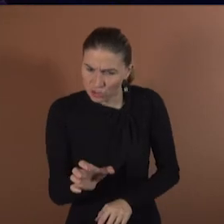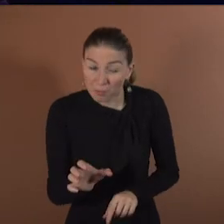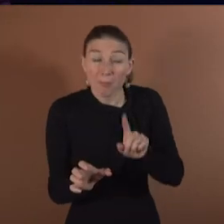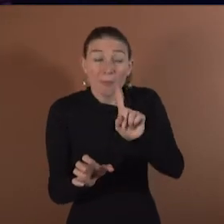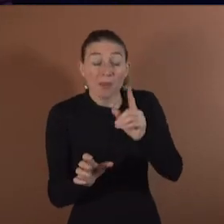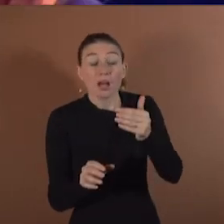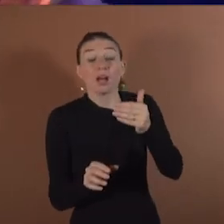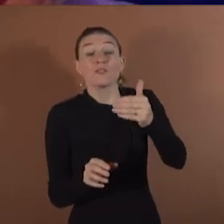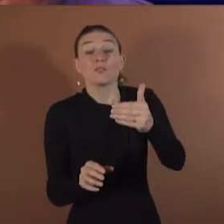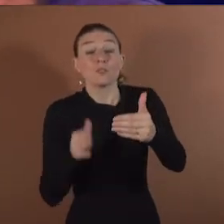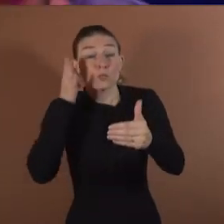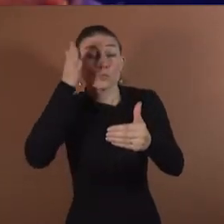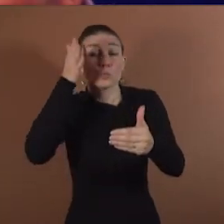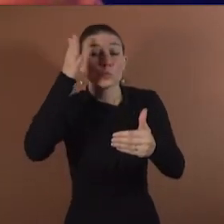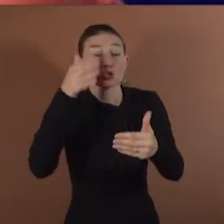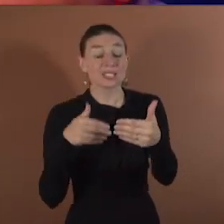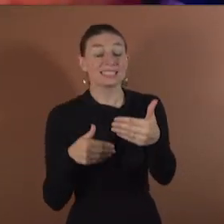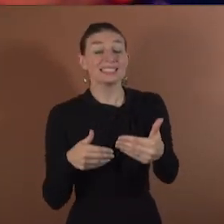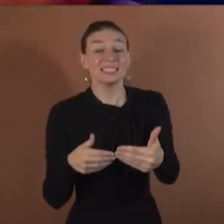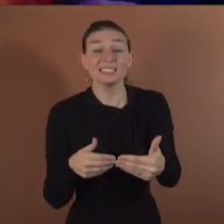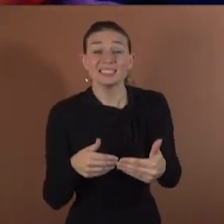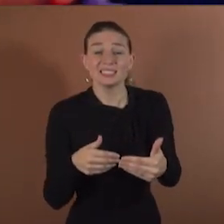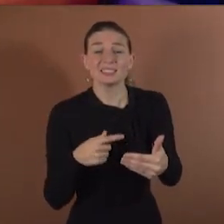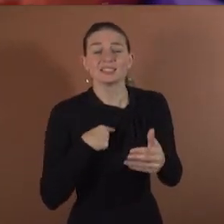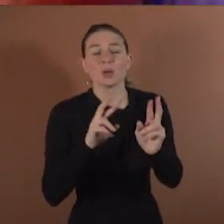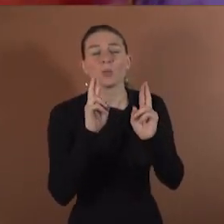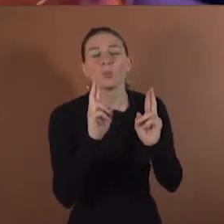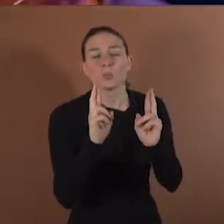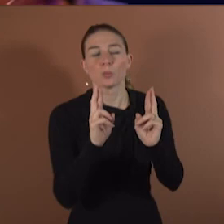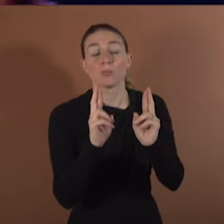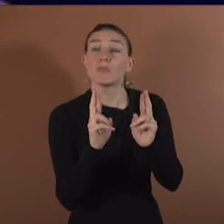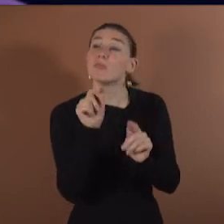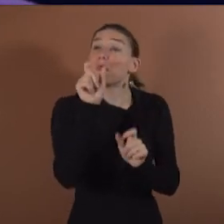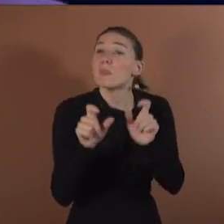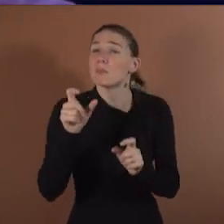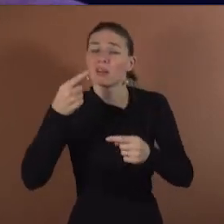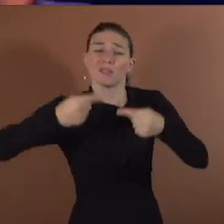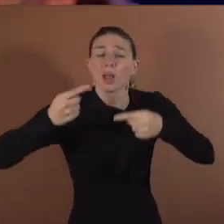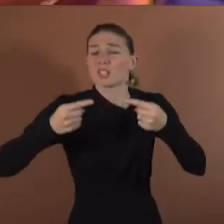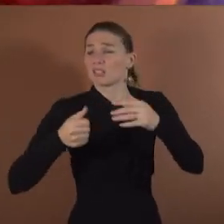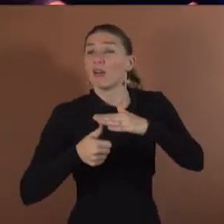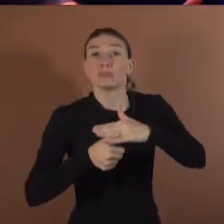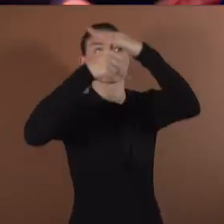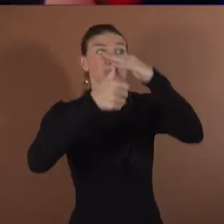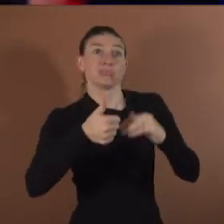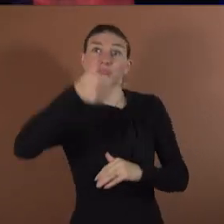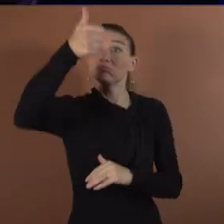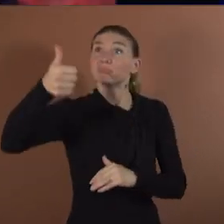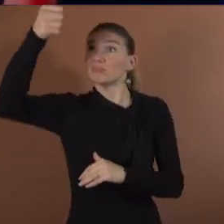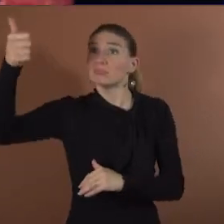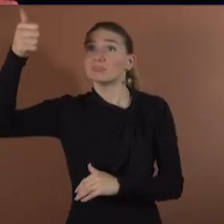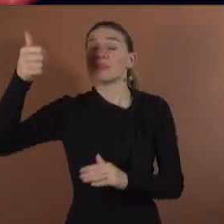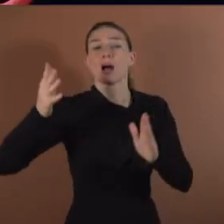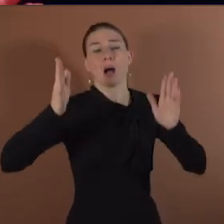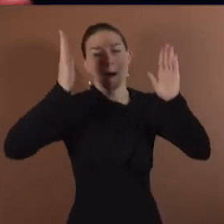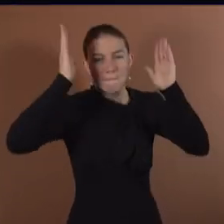near future, it will become impossible for anybody in a position of power or authority to discuss anything without considering